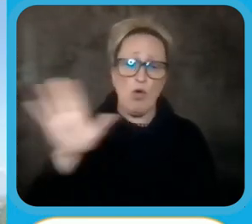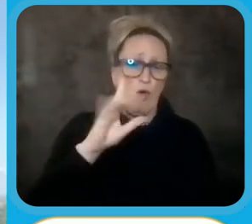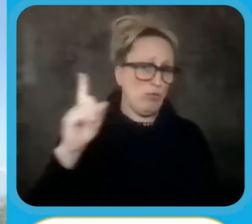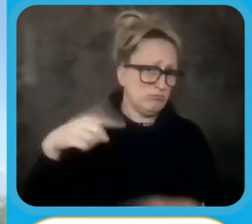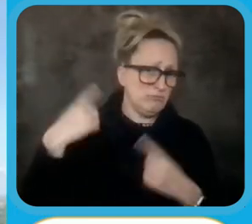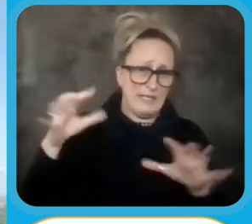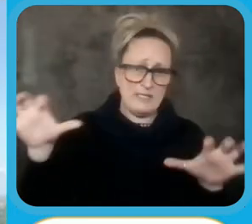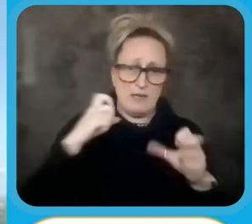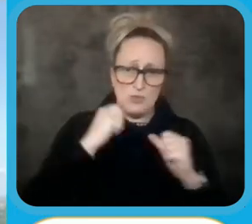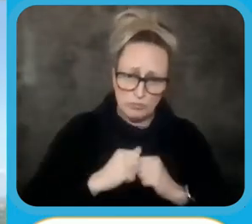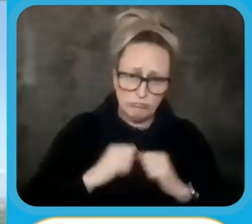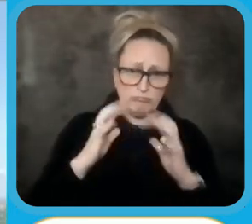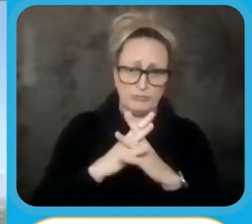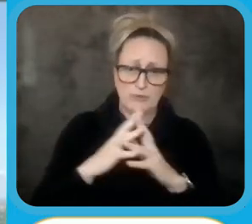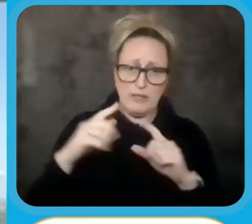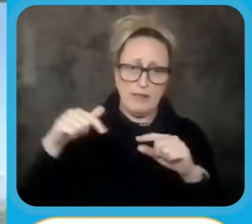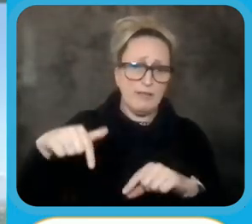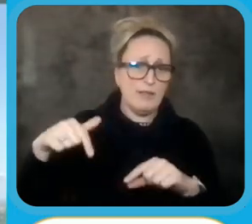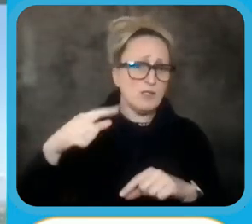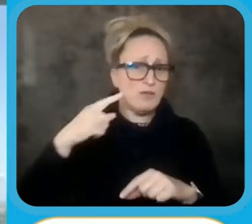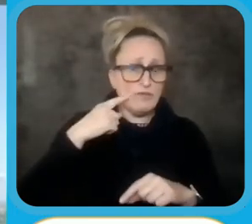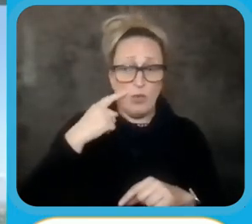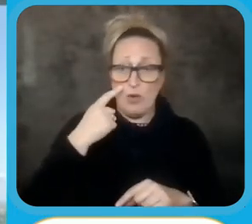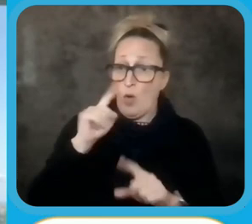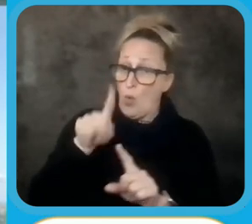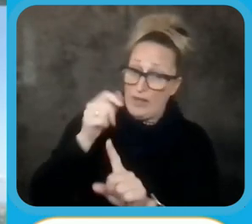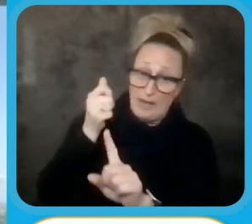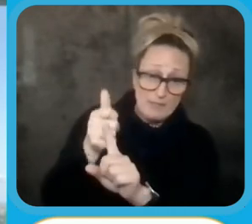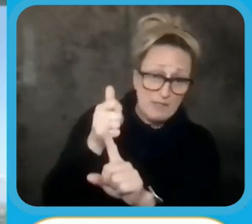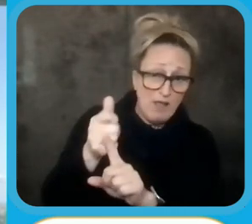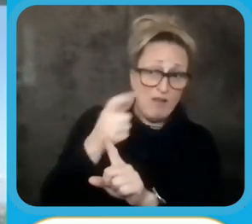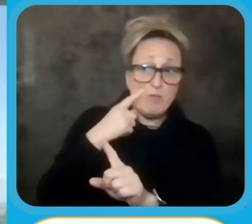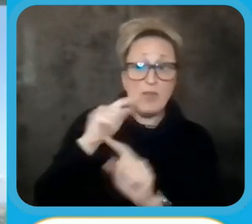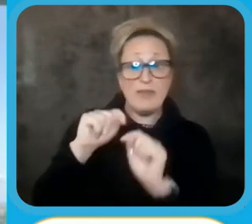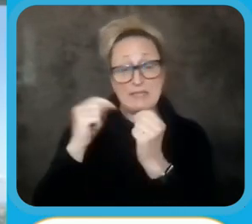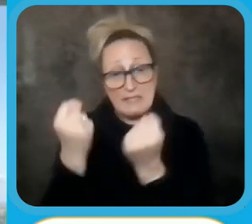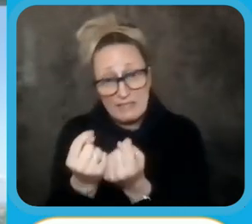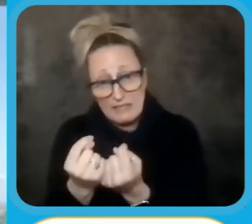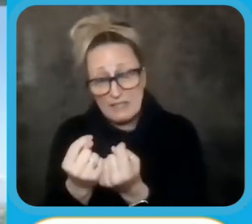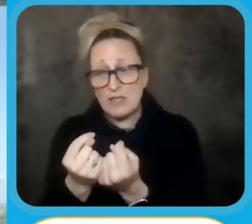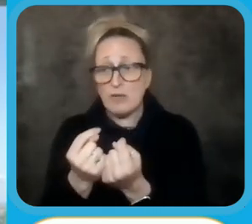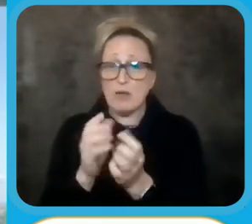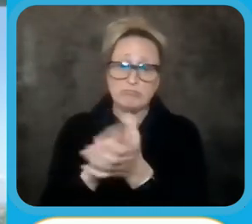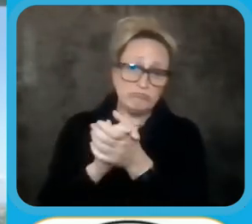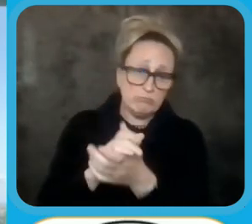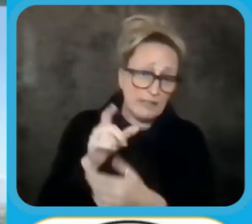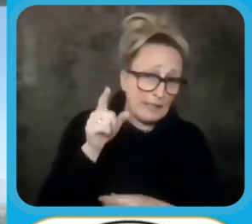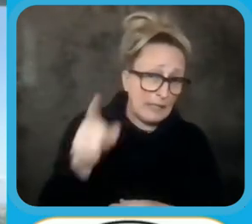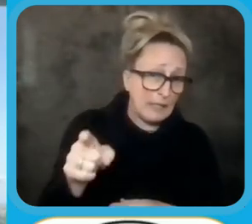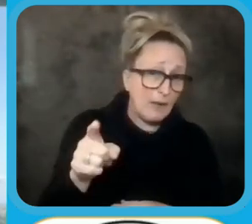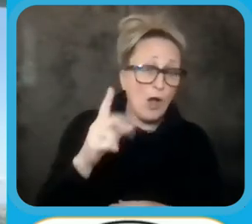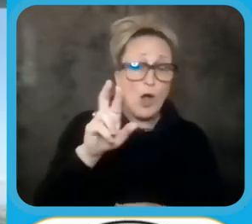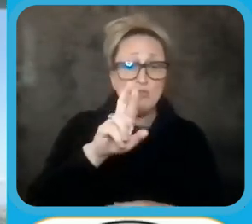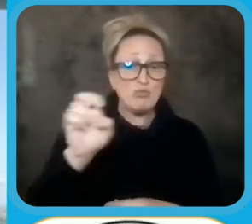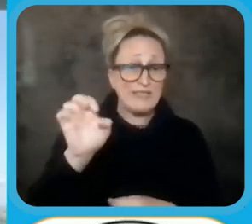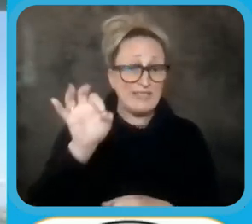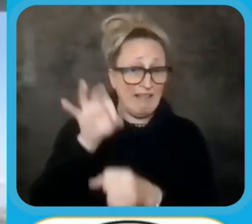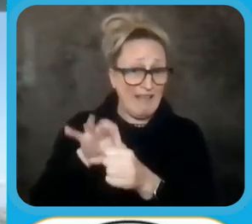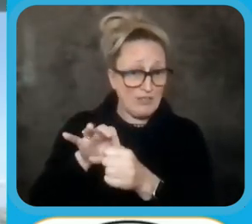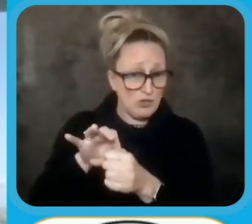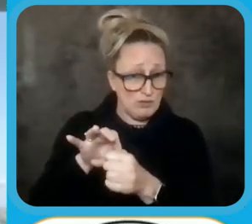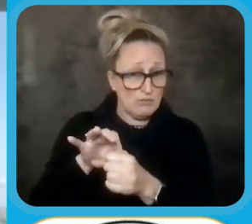this thing together for you. Not only himself, but his team, and congratulate him on his reelection as